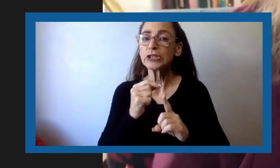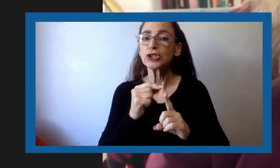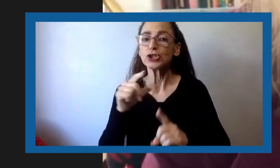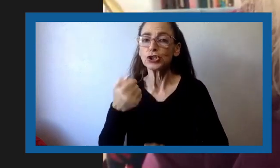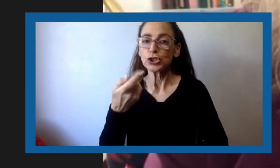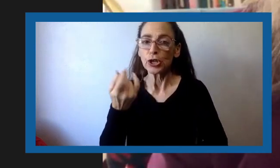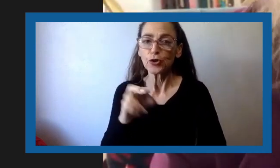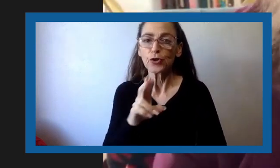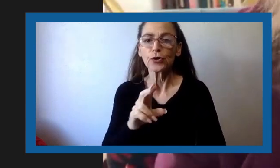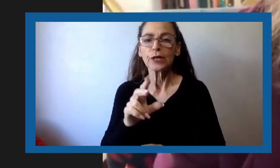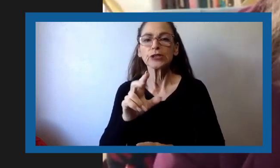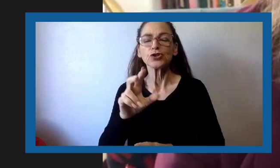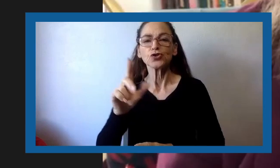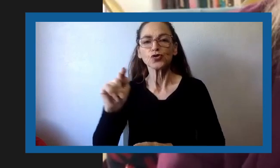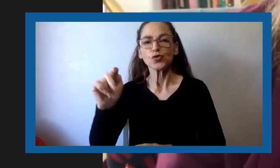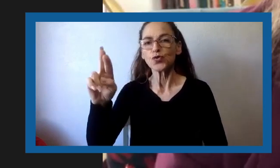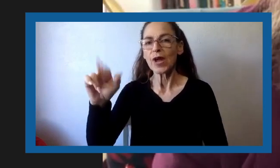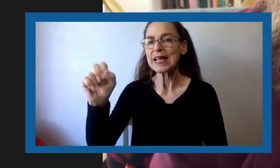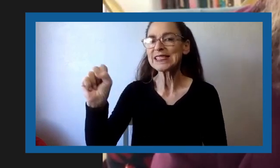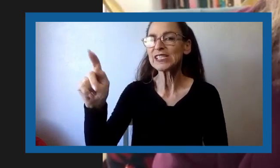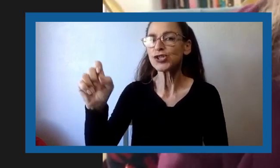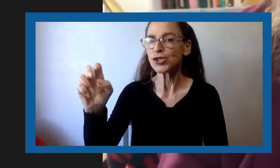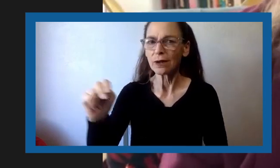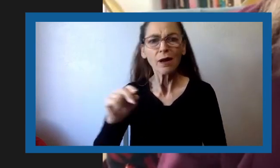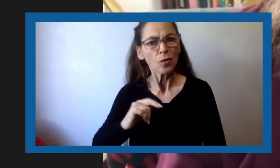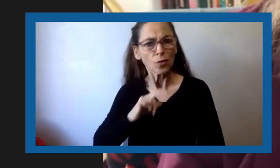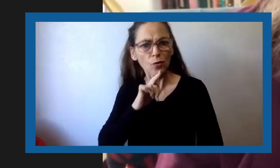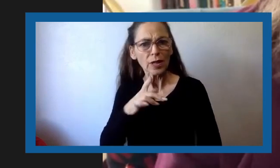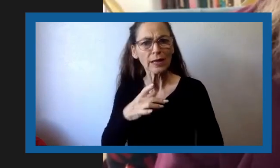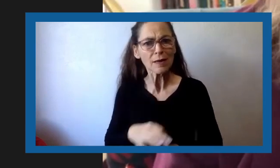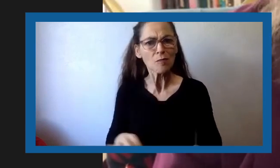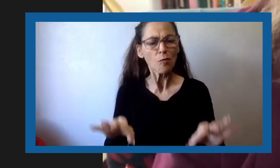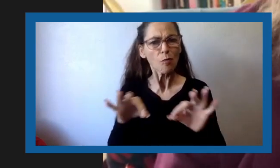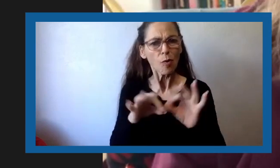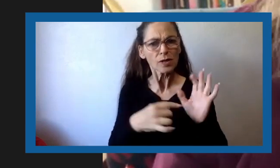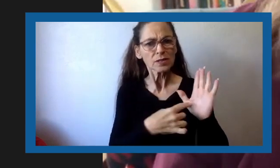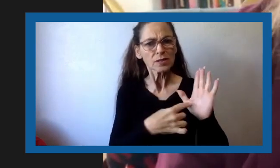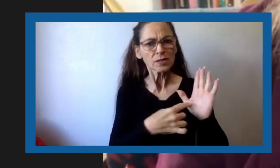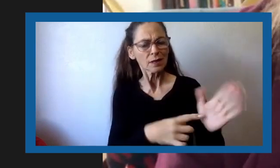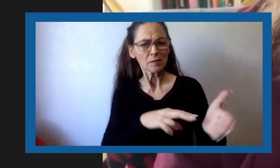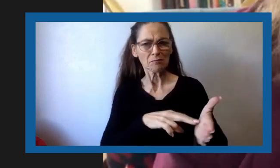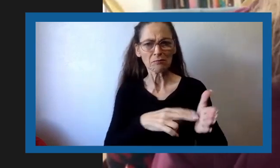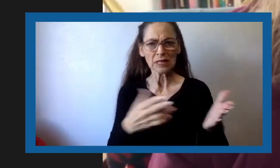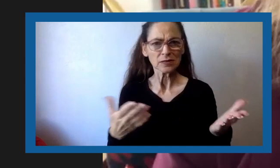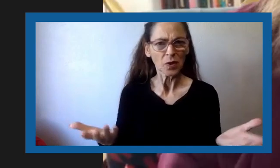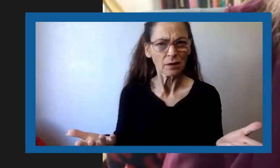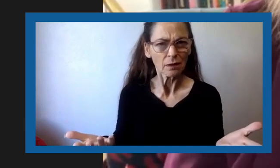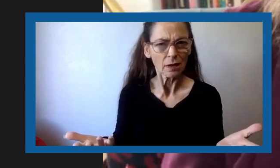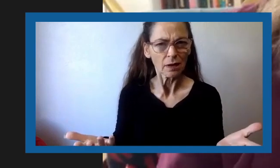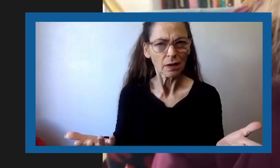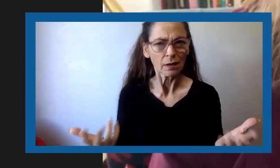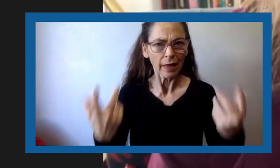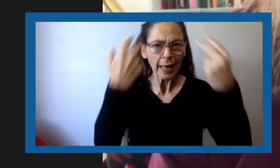transition, when we get my language correct, which I feel it's important to note on that simply means, a